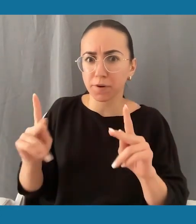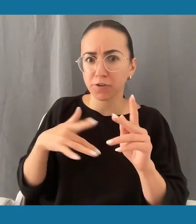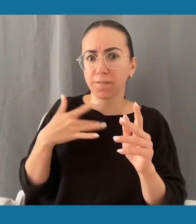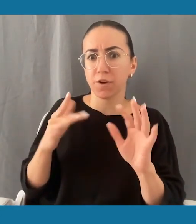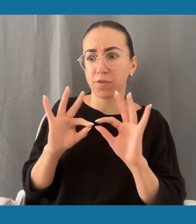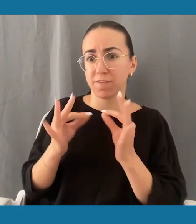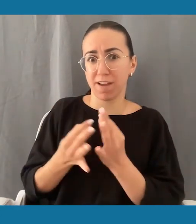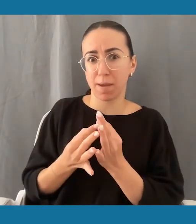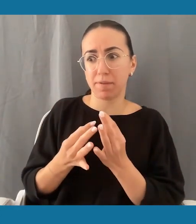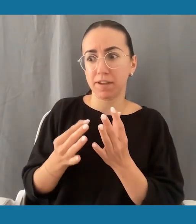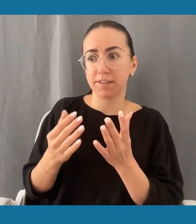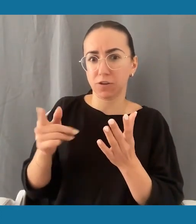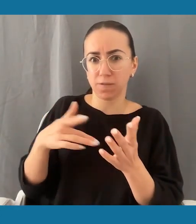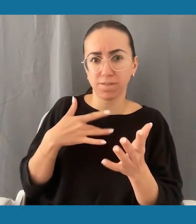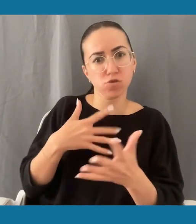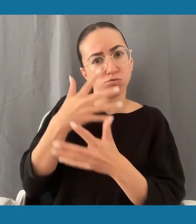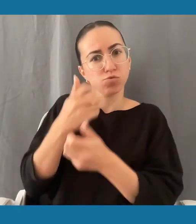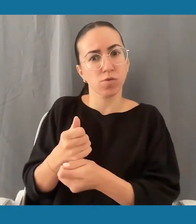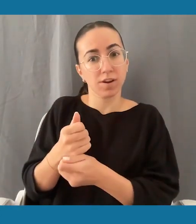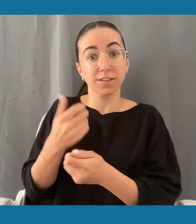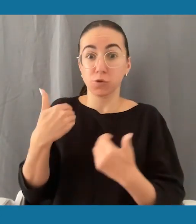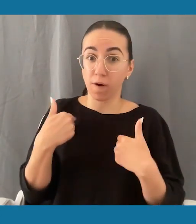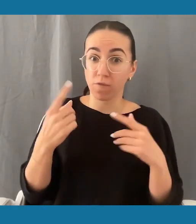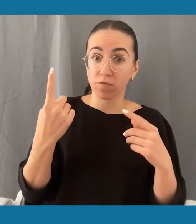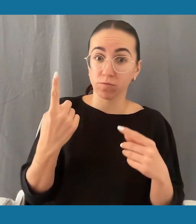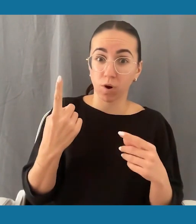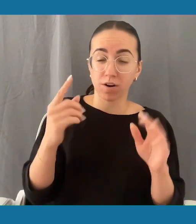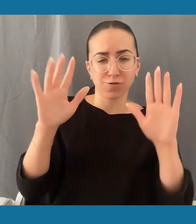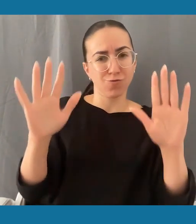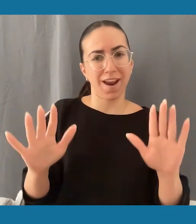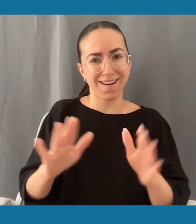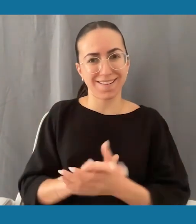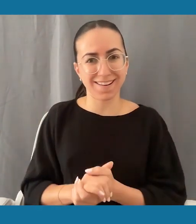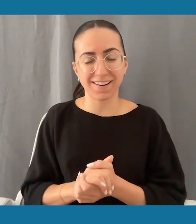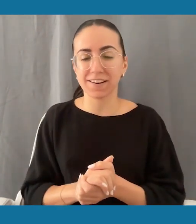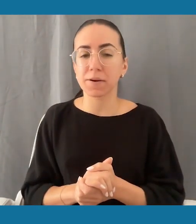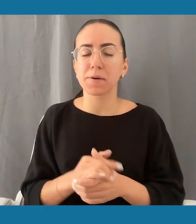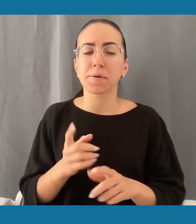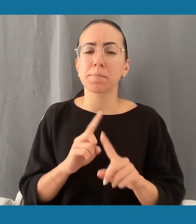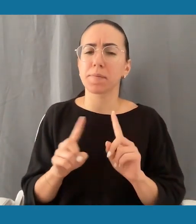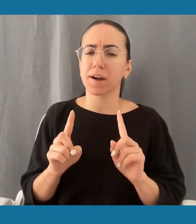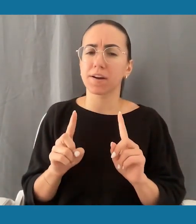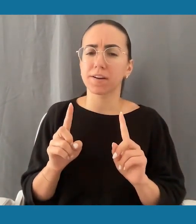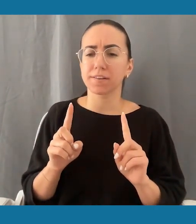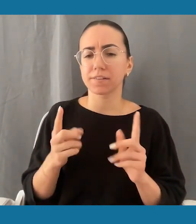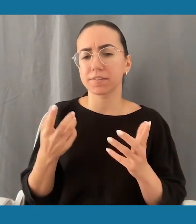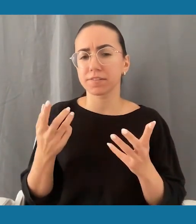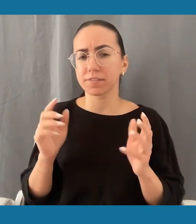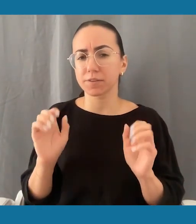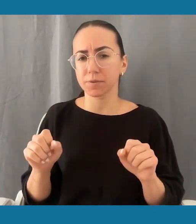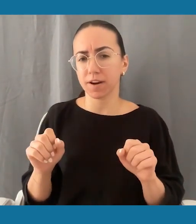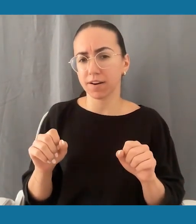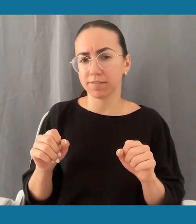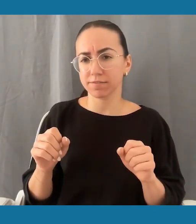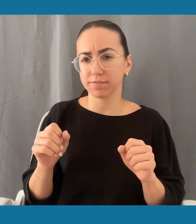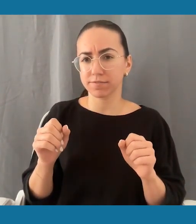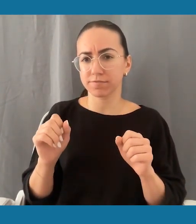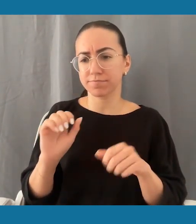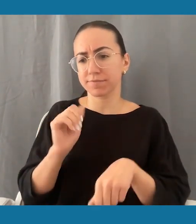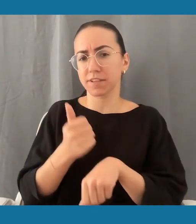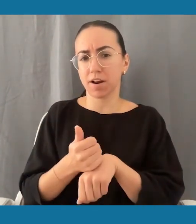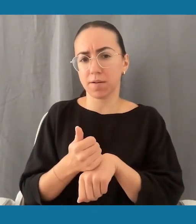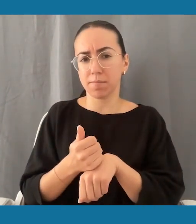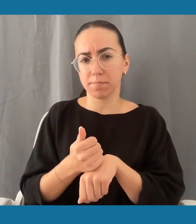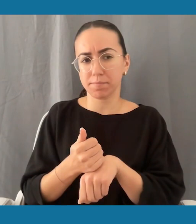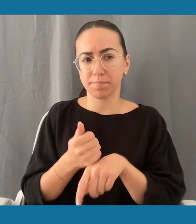suitable trustee in a family situation. If you have one, great. But if you don't, you can always default to a pooled supplemental